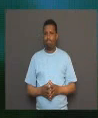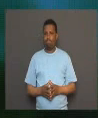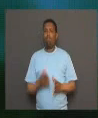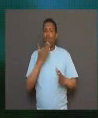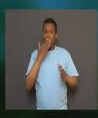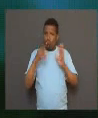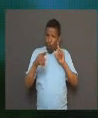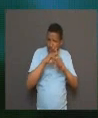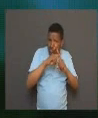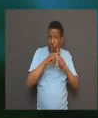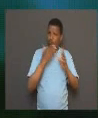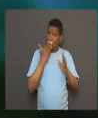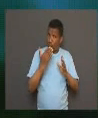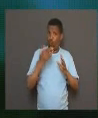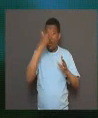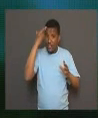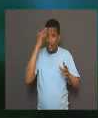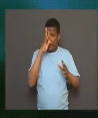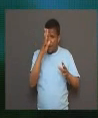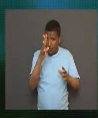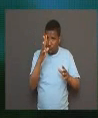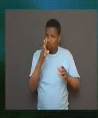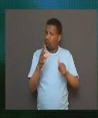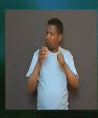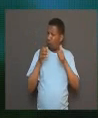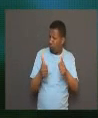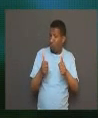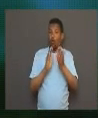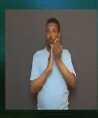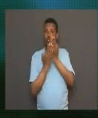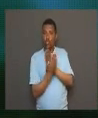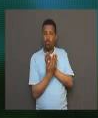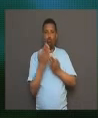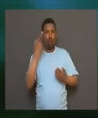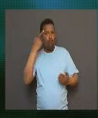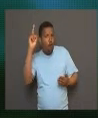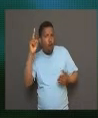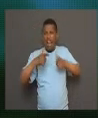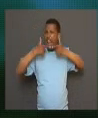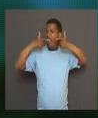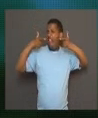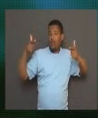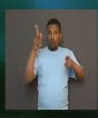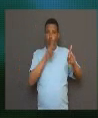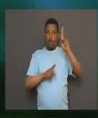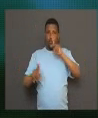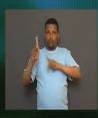Positive factors create favorable conditions for large populations.